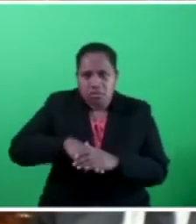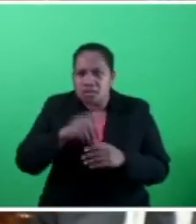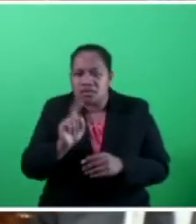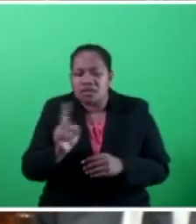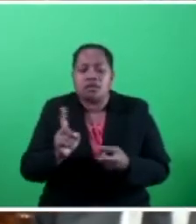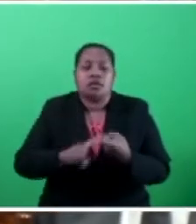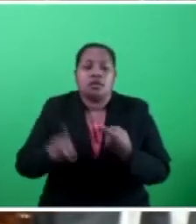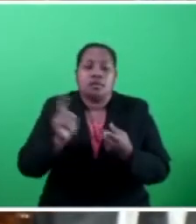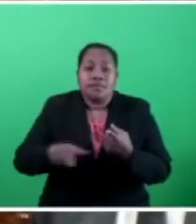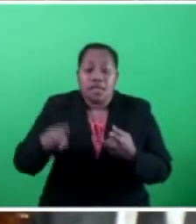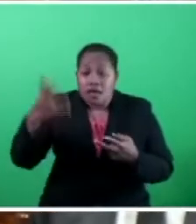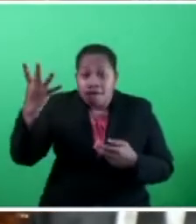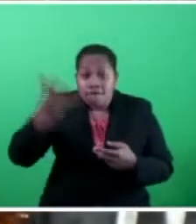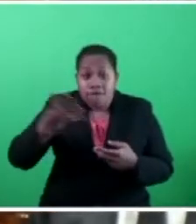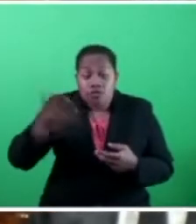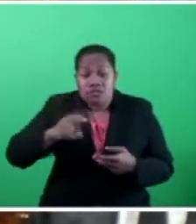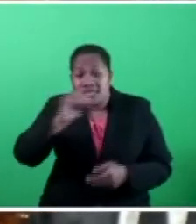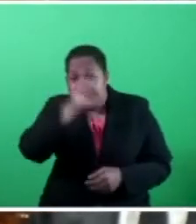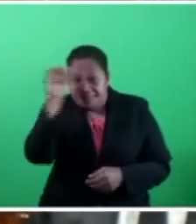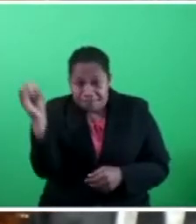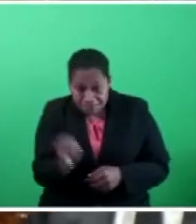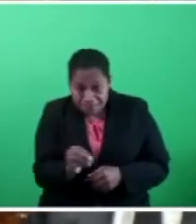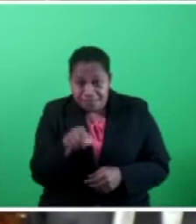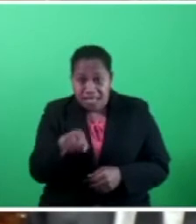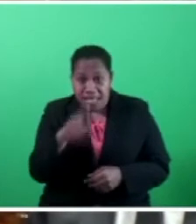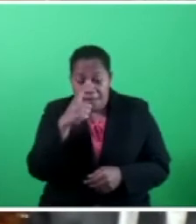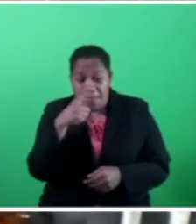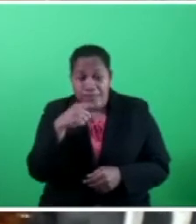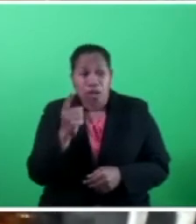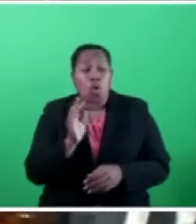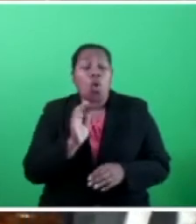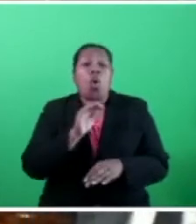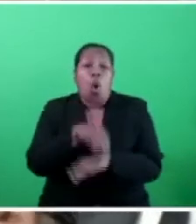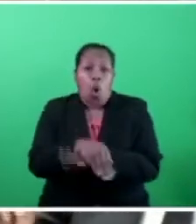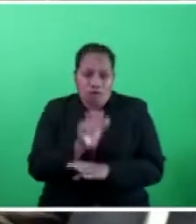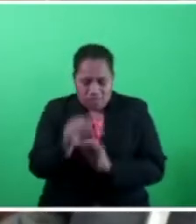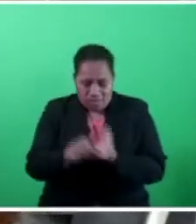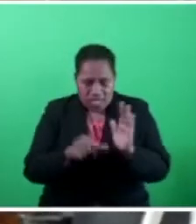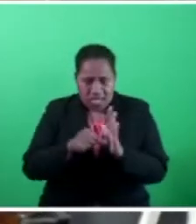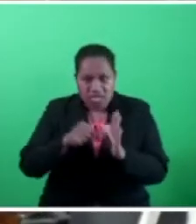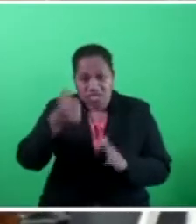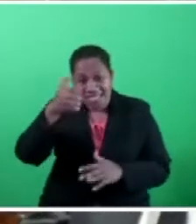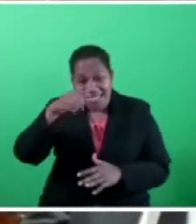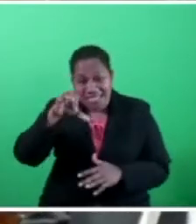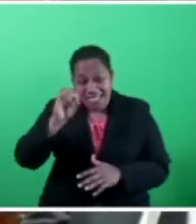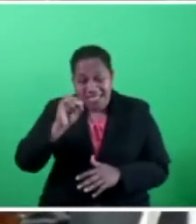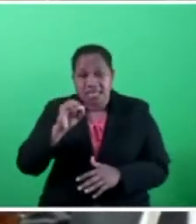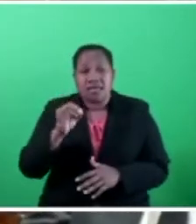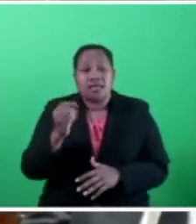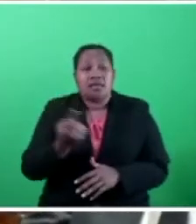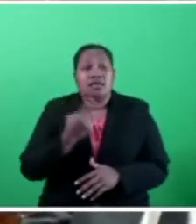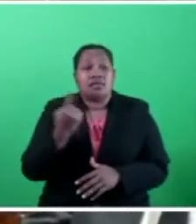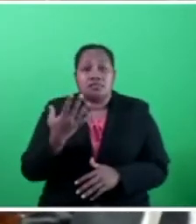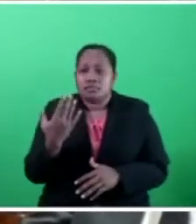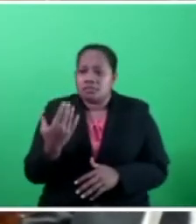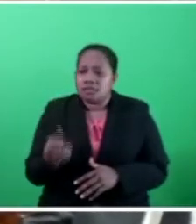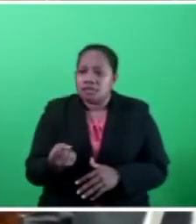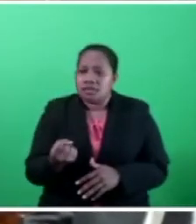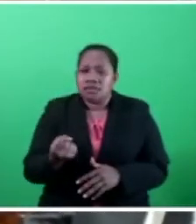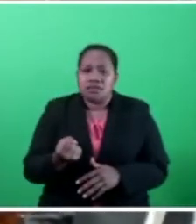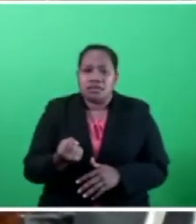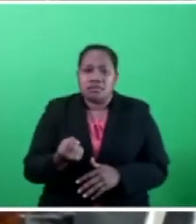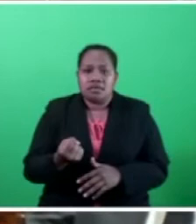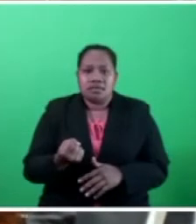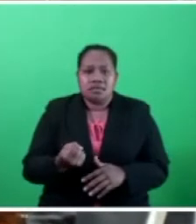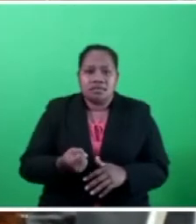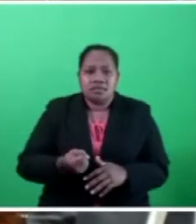cases, 14, with people over the age of 60 and those with pre-existing diseases more likely